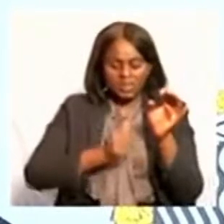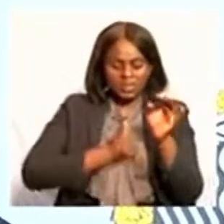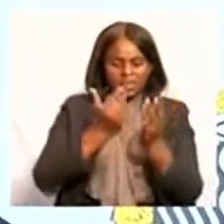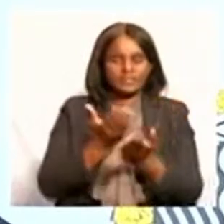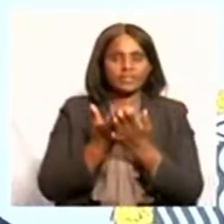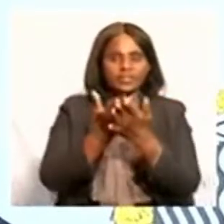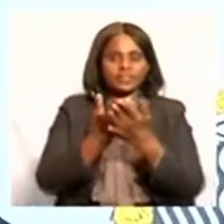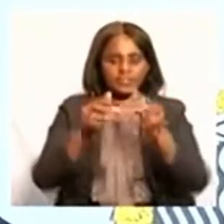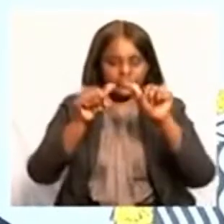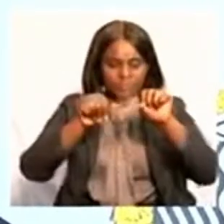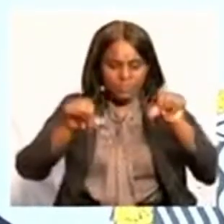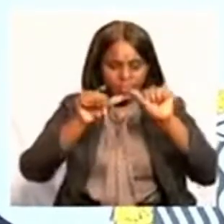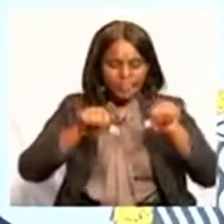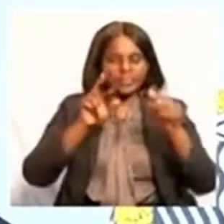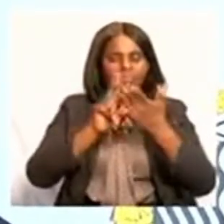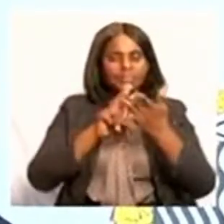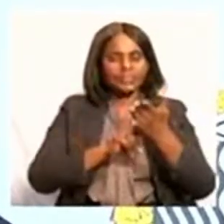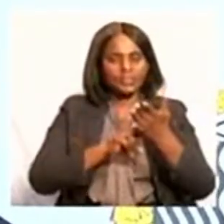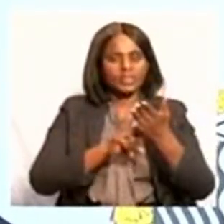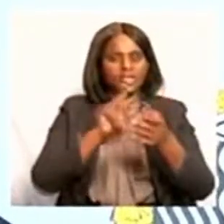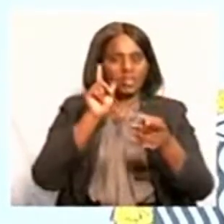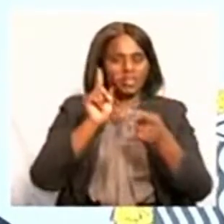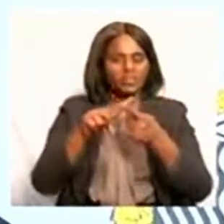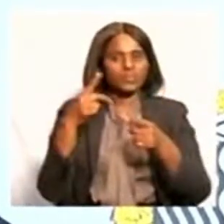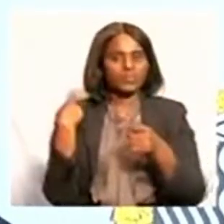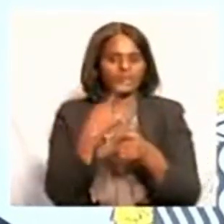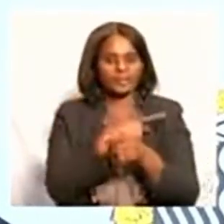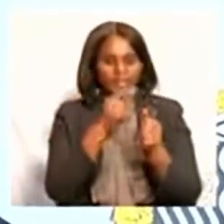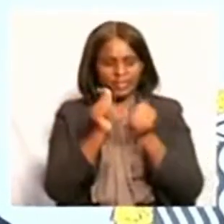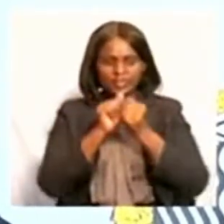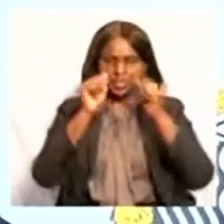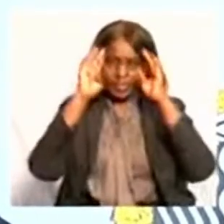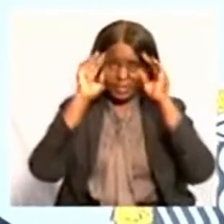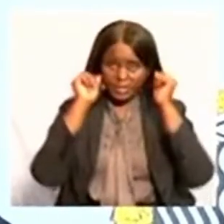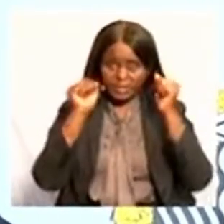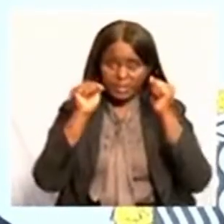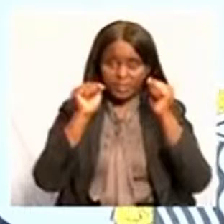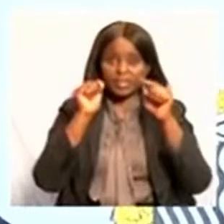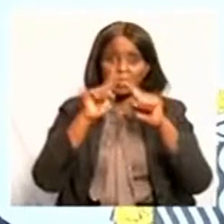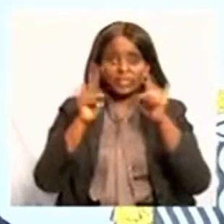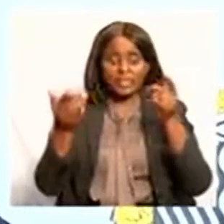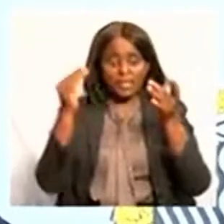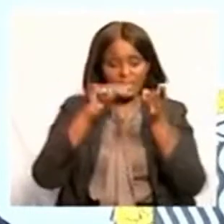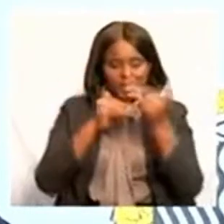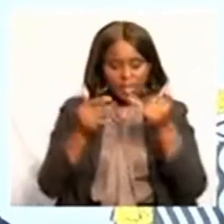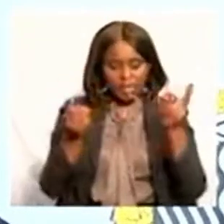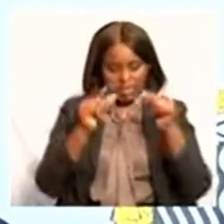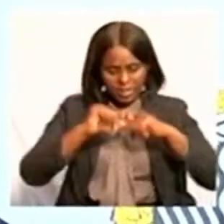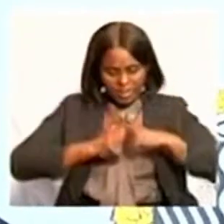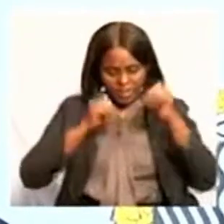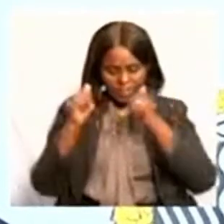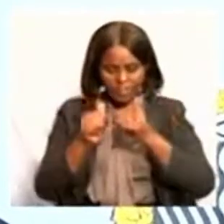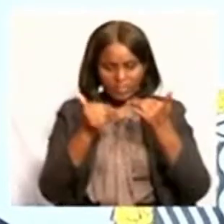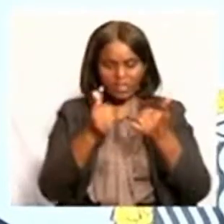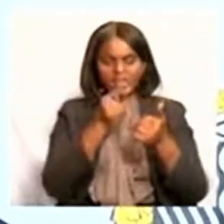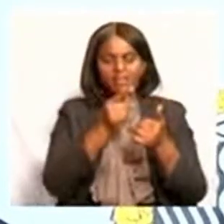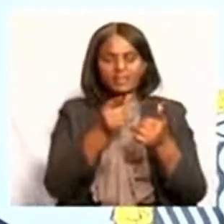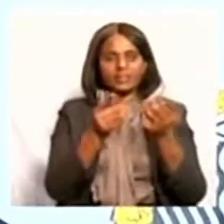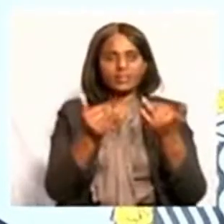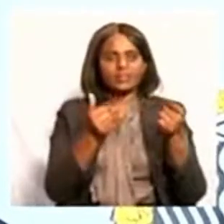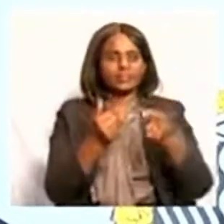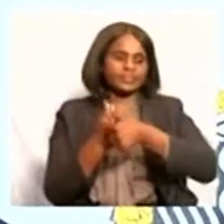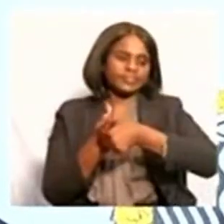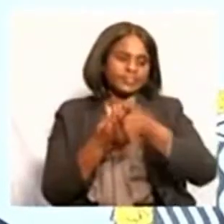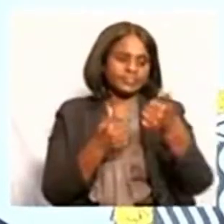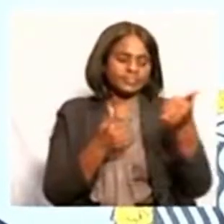submit an audit report to Parliament and the President. But then when it comes to action, it's now the